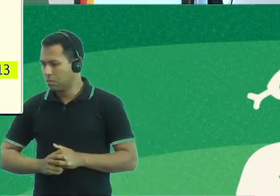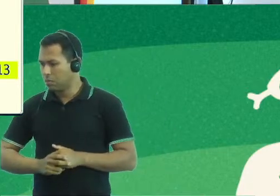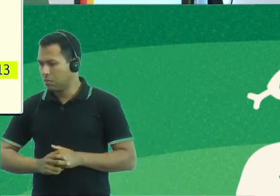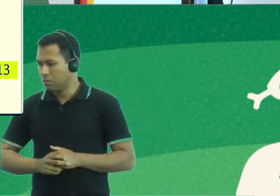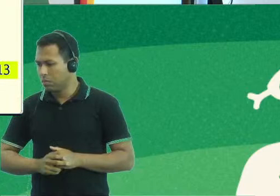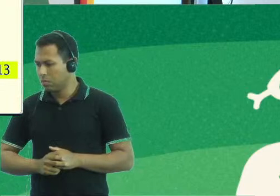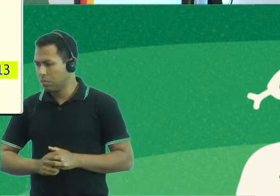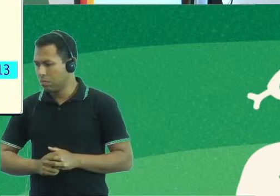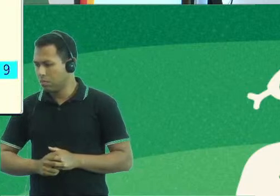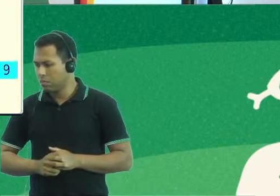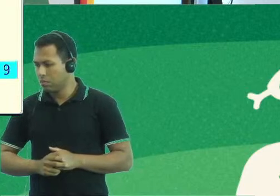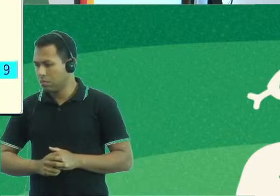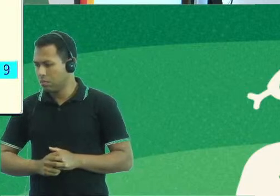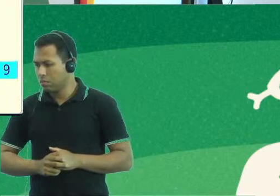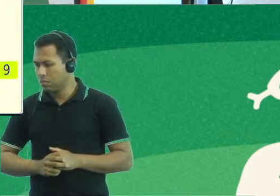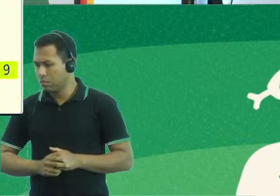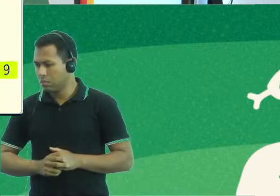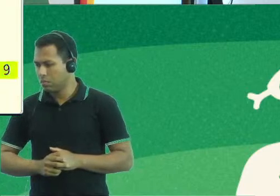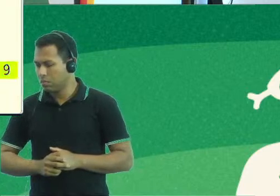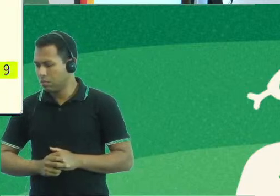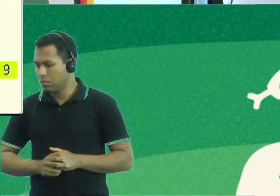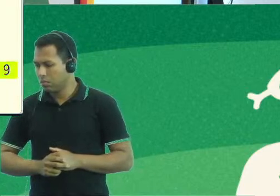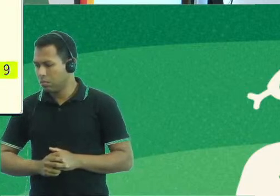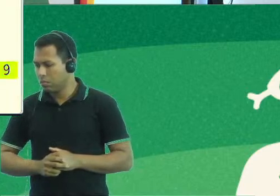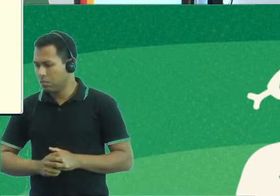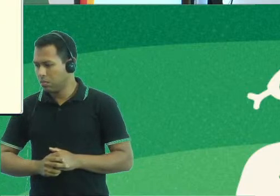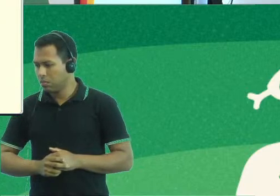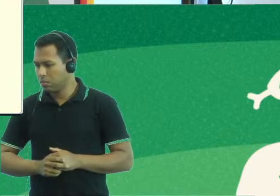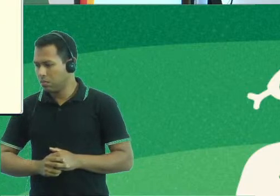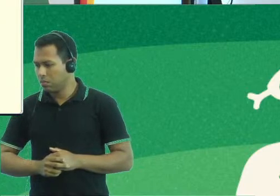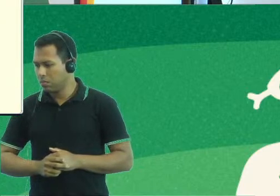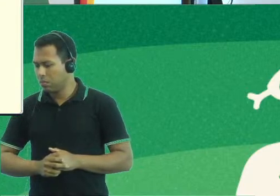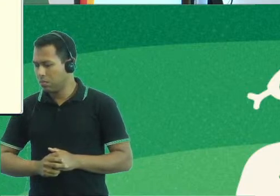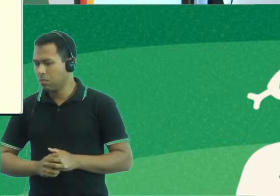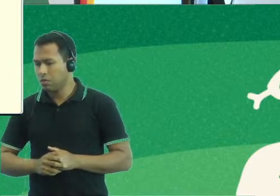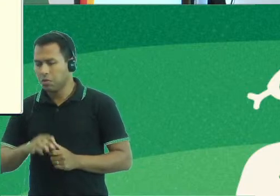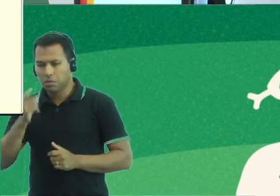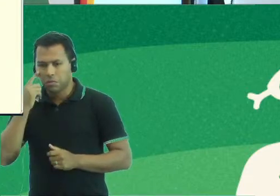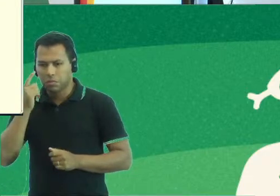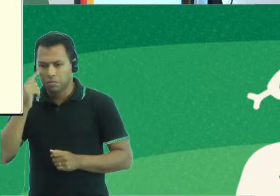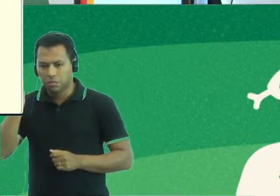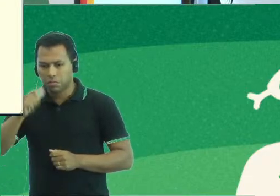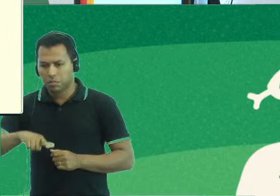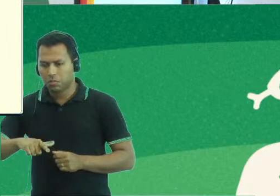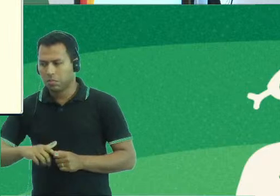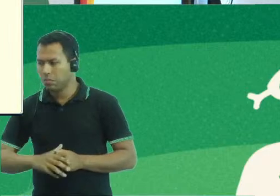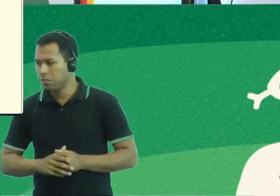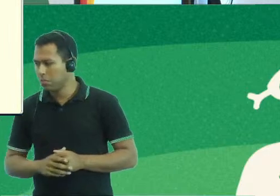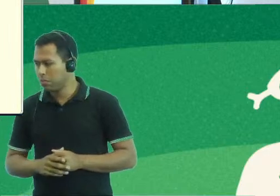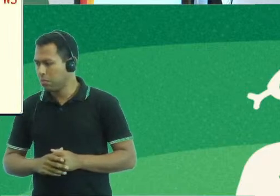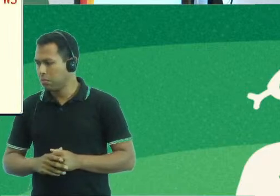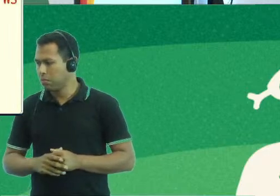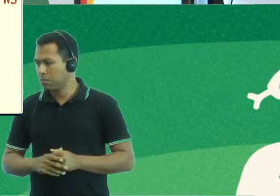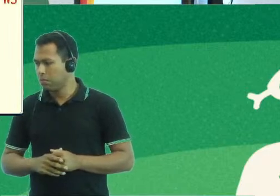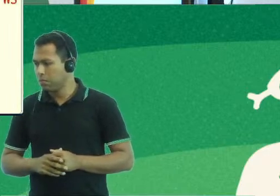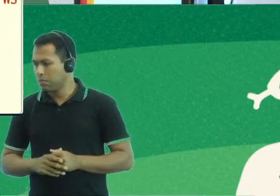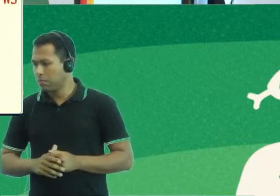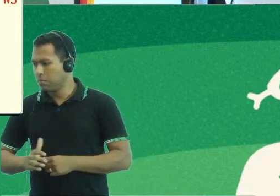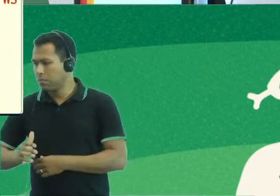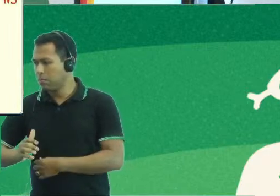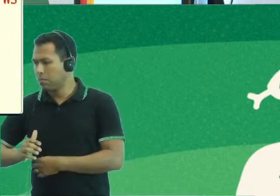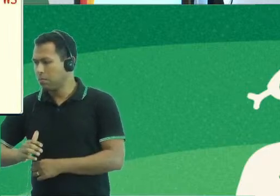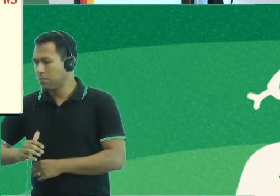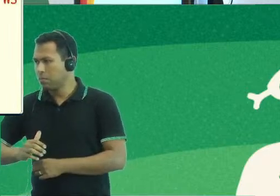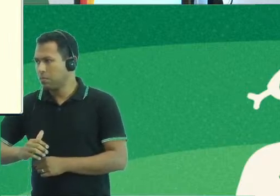You know, I'm gonna see if this I'll just do that. I'll see if that works. Like, see if it, because I know that in this example, it